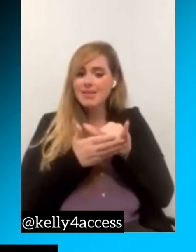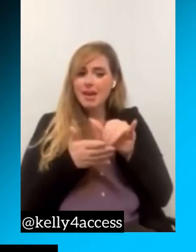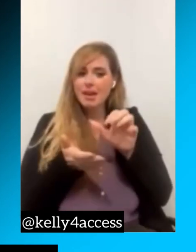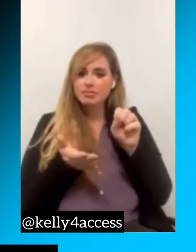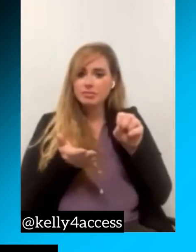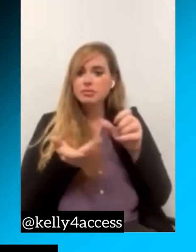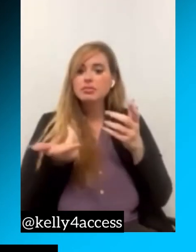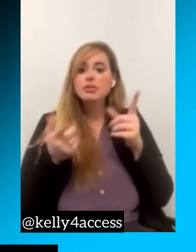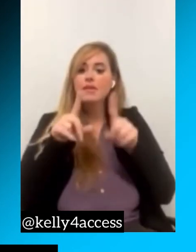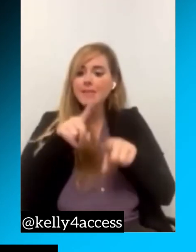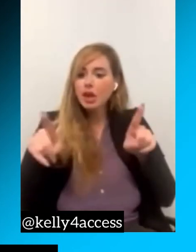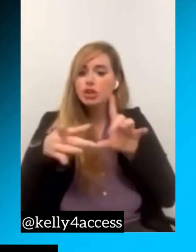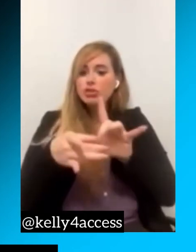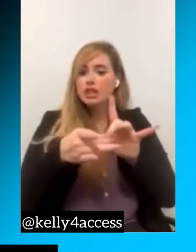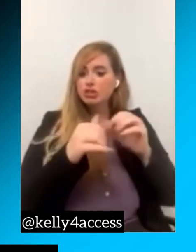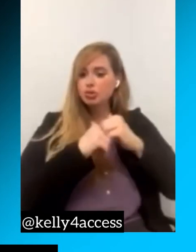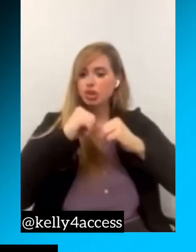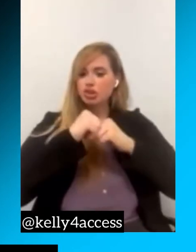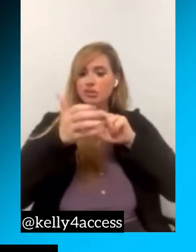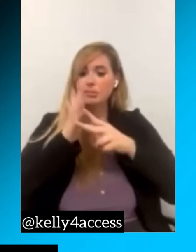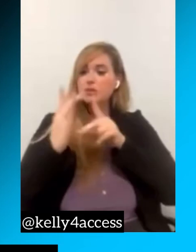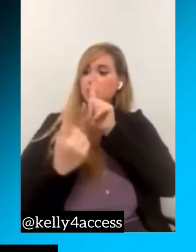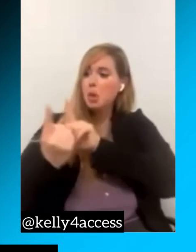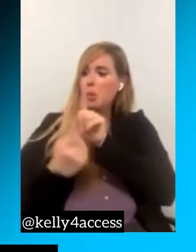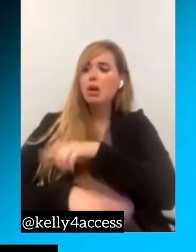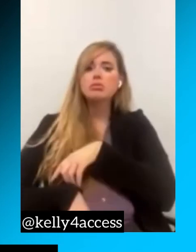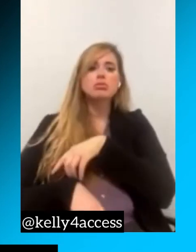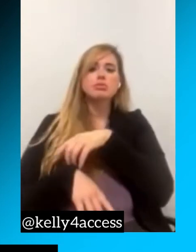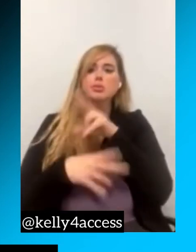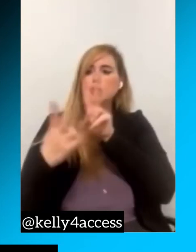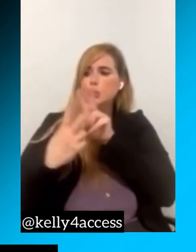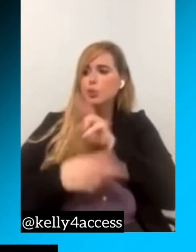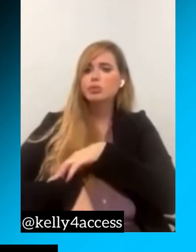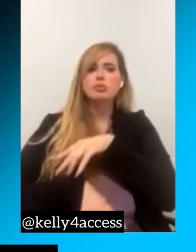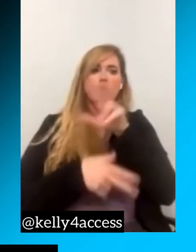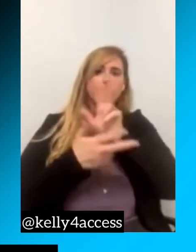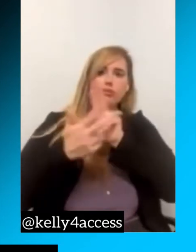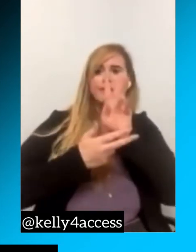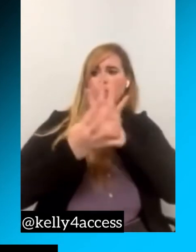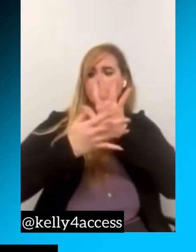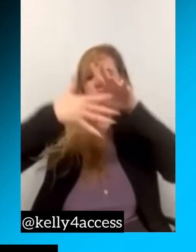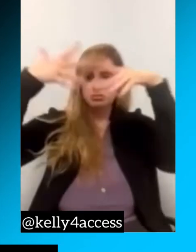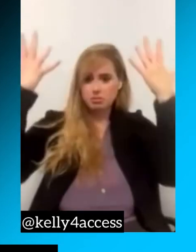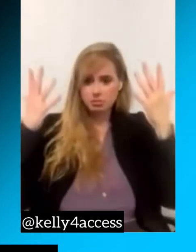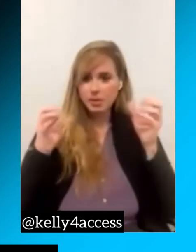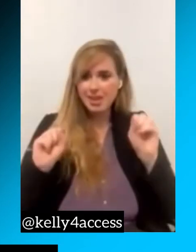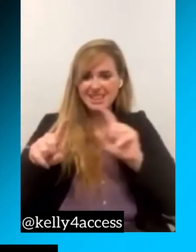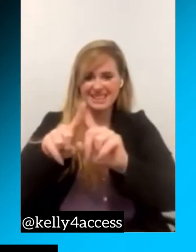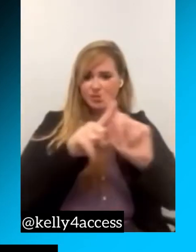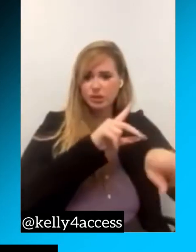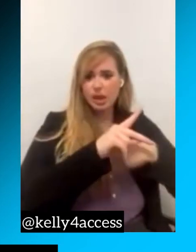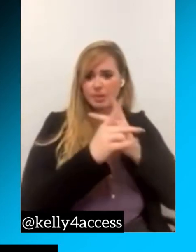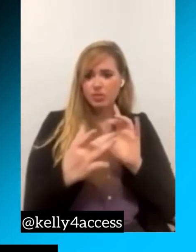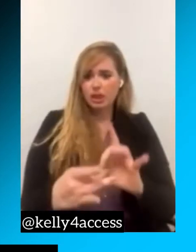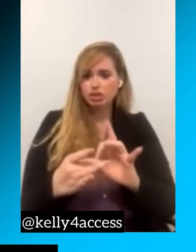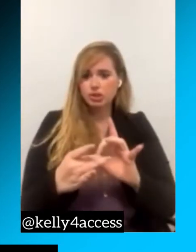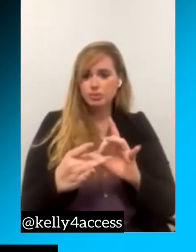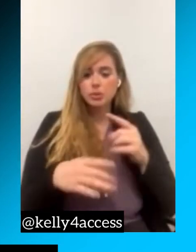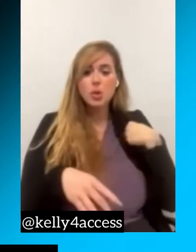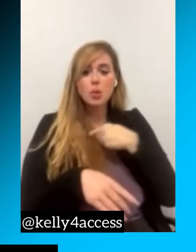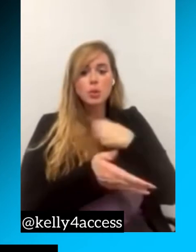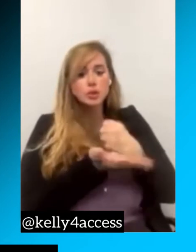various relationship structures, and that we as people in the mental health field should not be making any assumptions